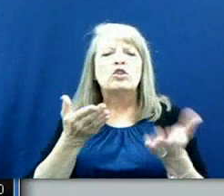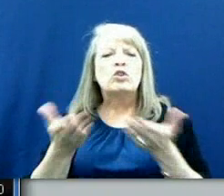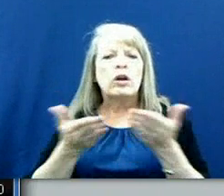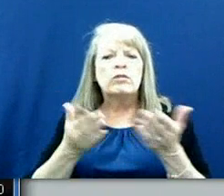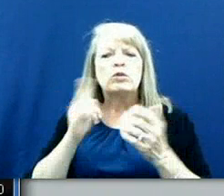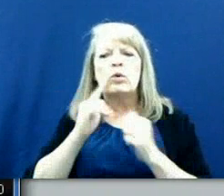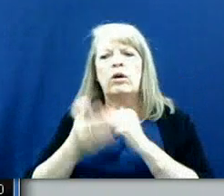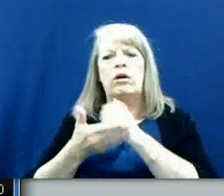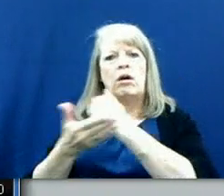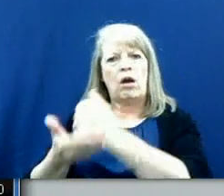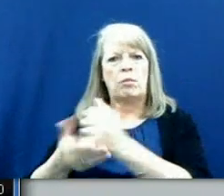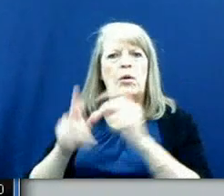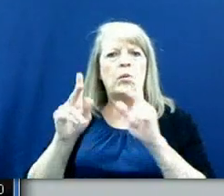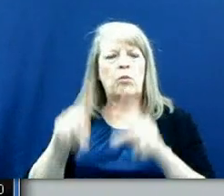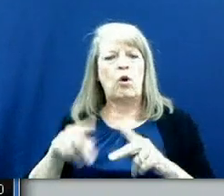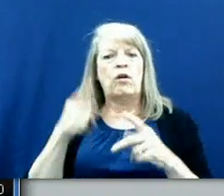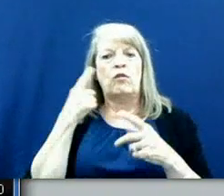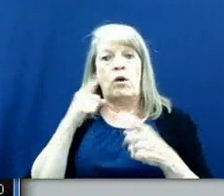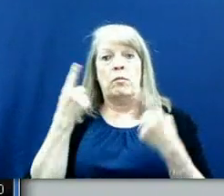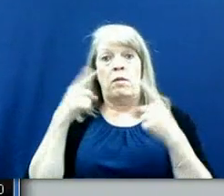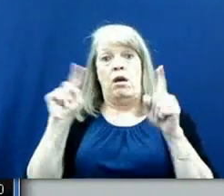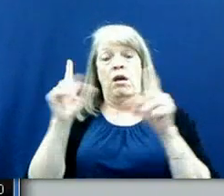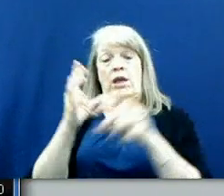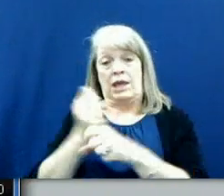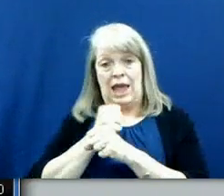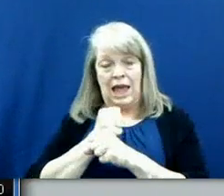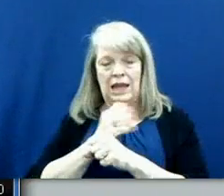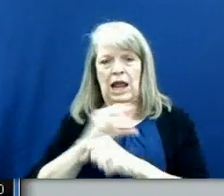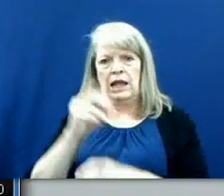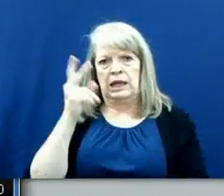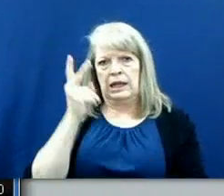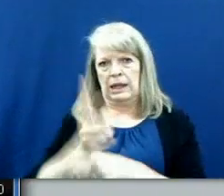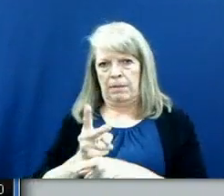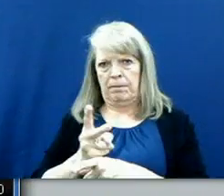assist someone in getting and retaining employment,